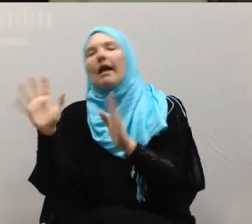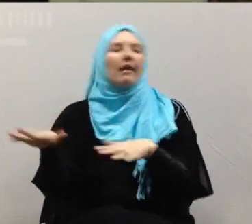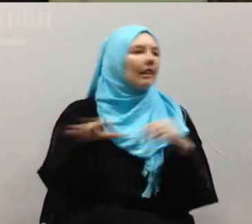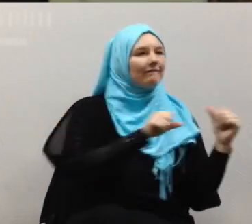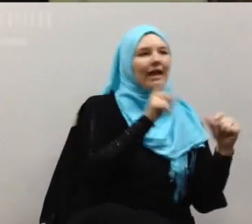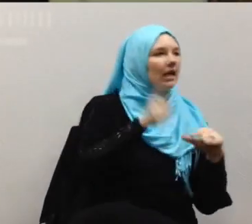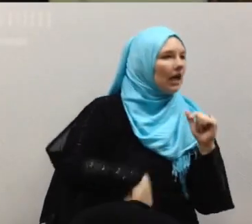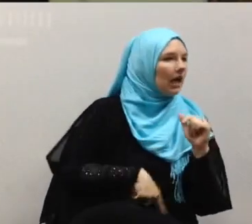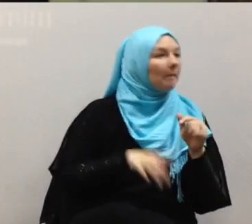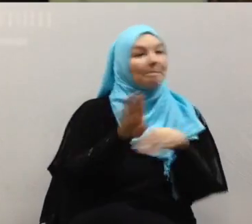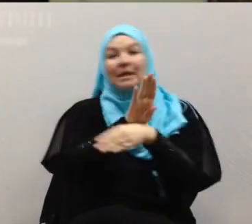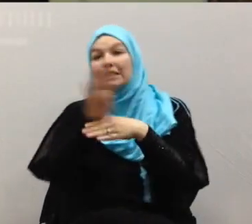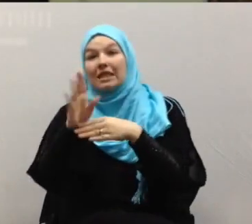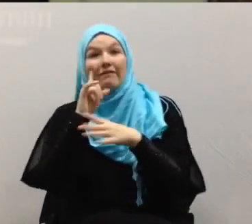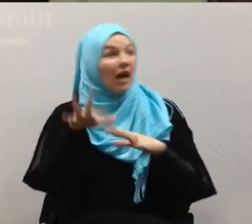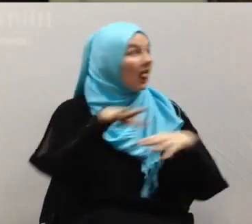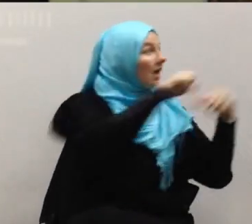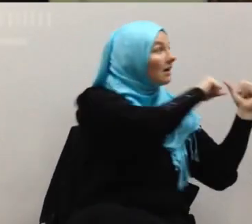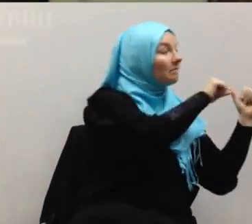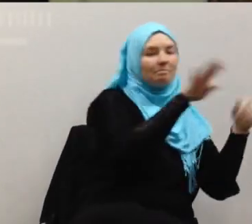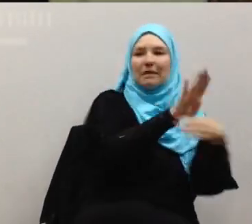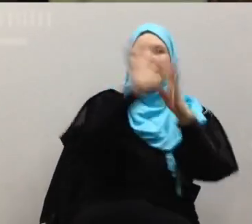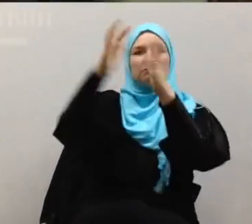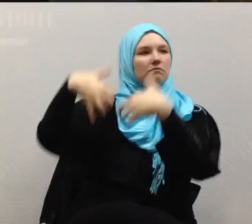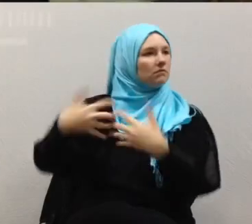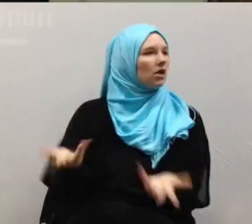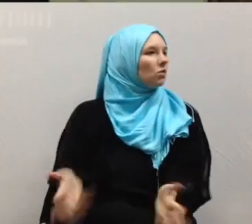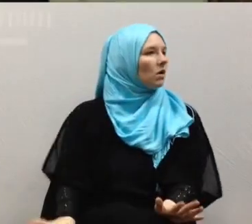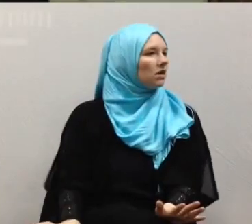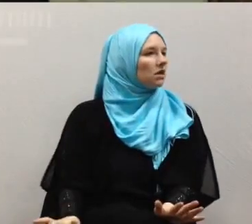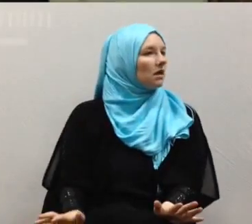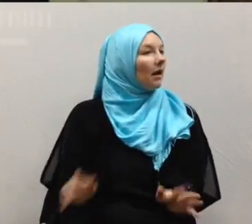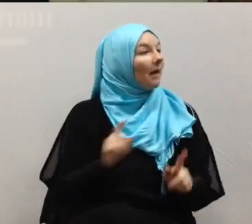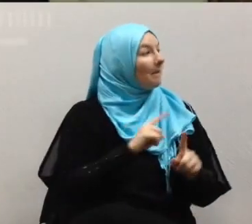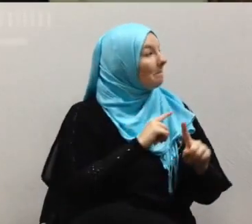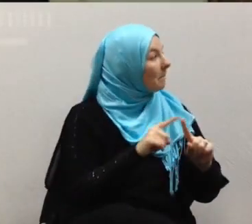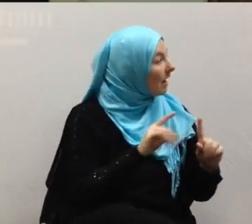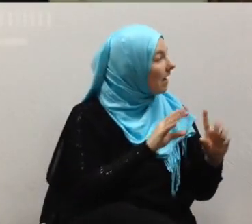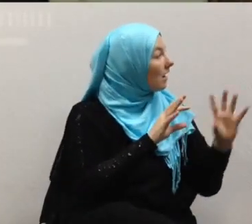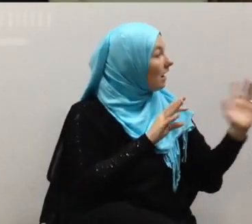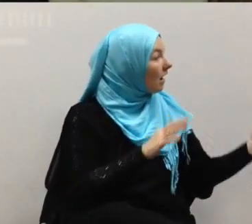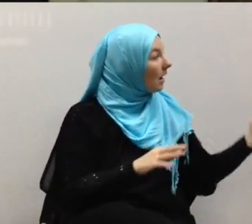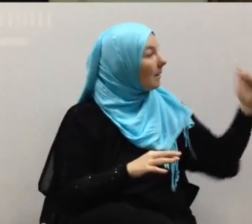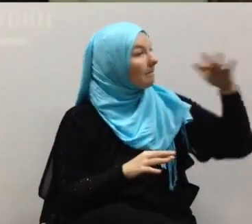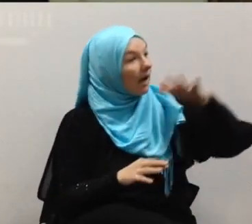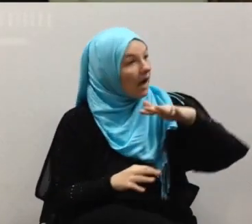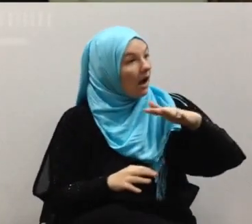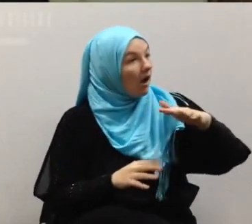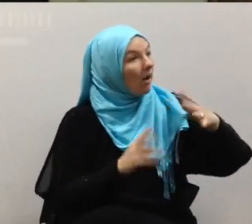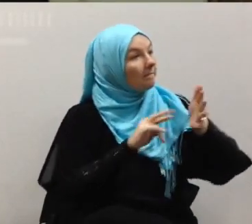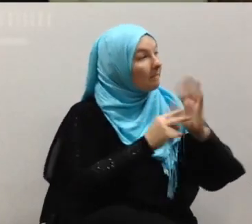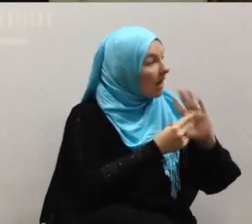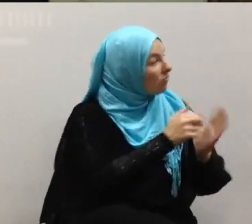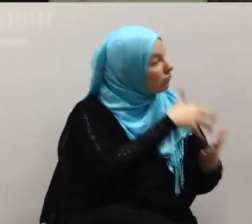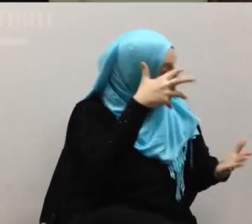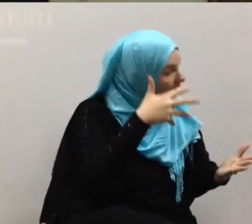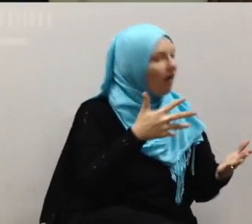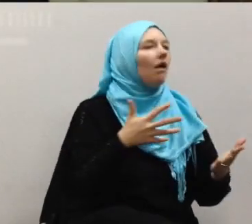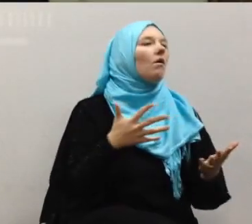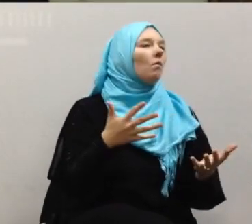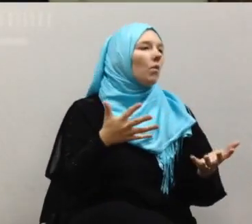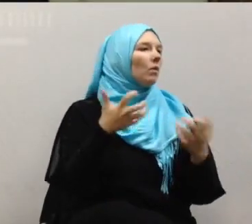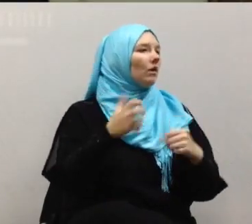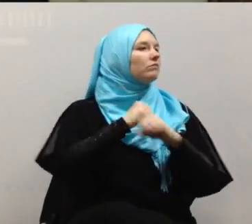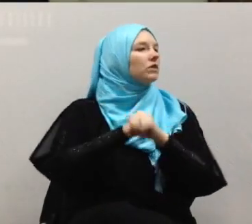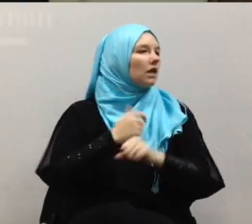But then they want their business and family and money and themselves and their blood protected, and they want the